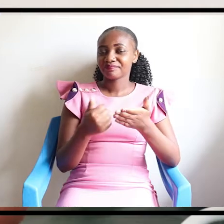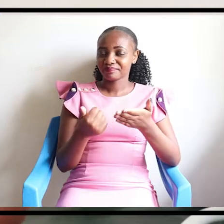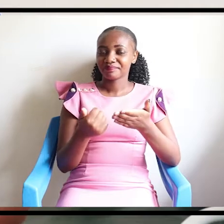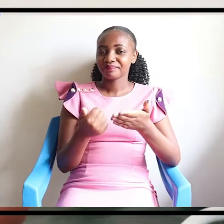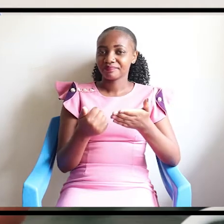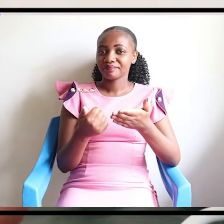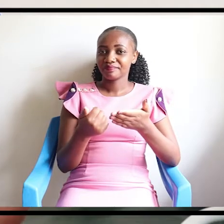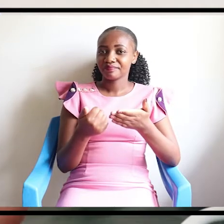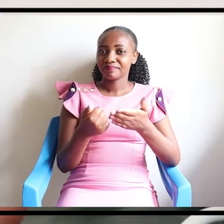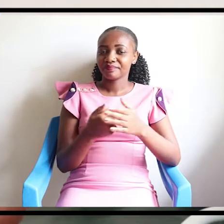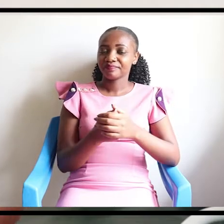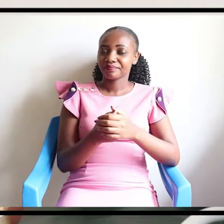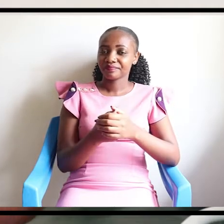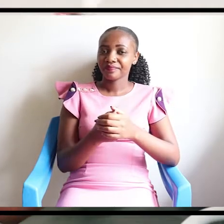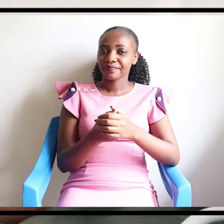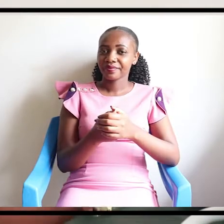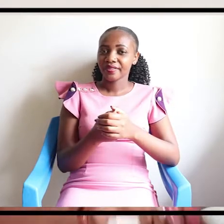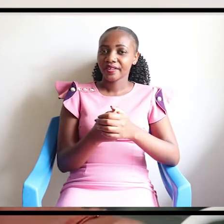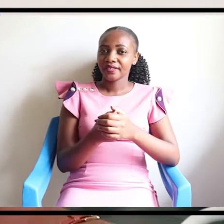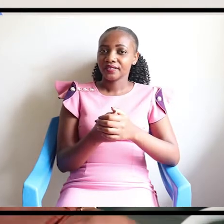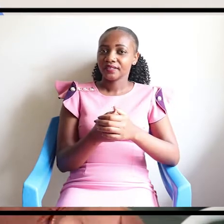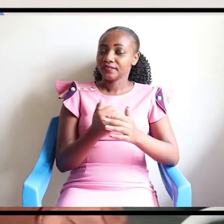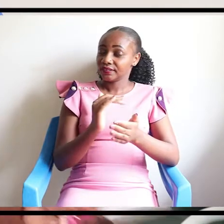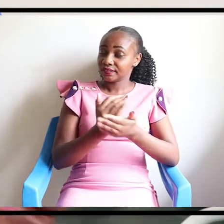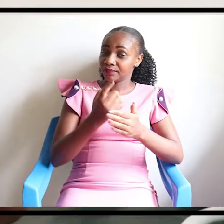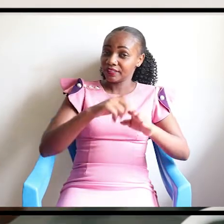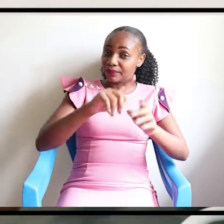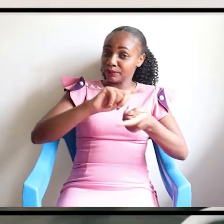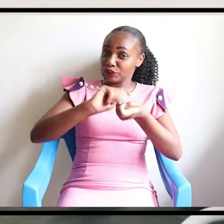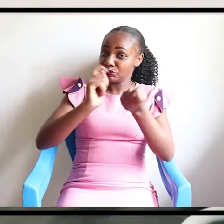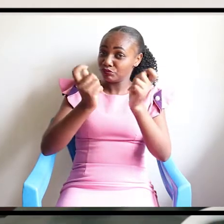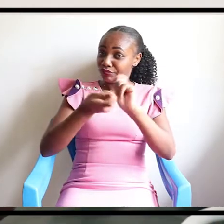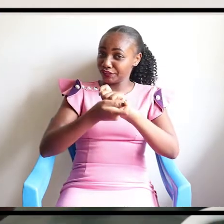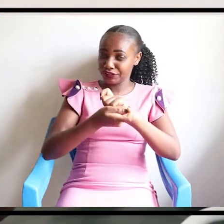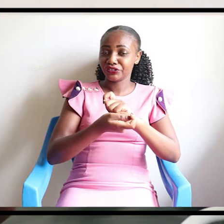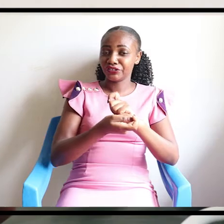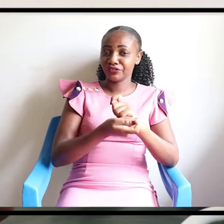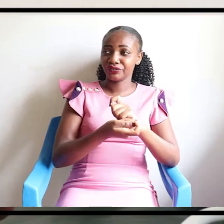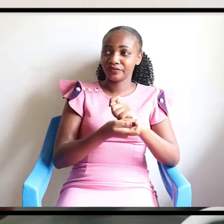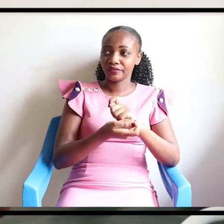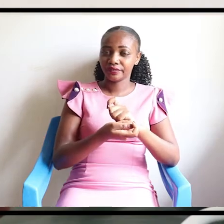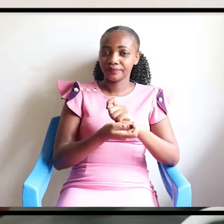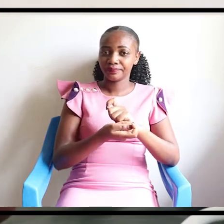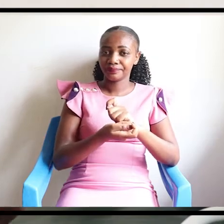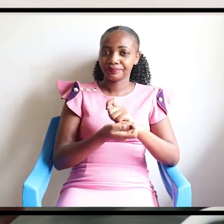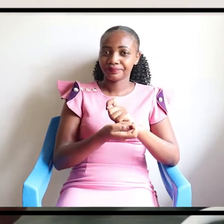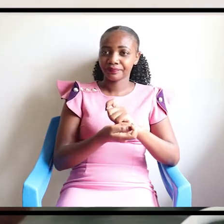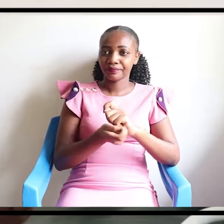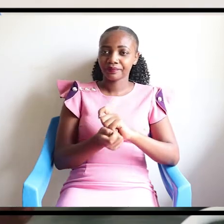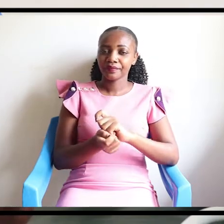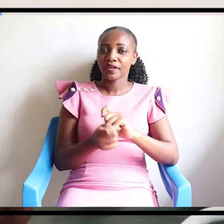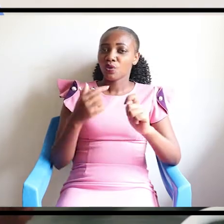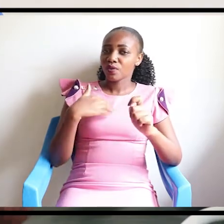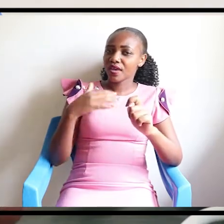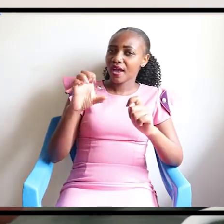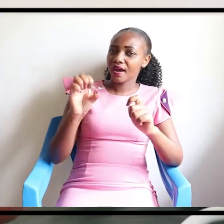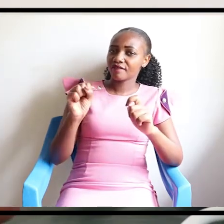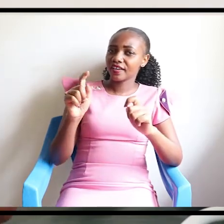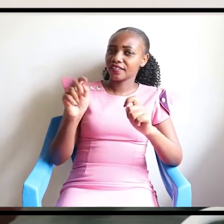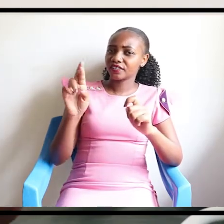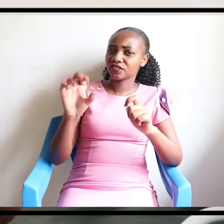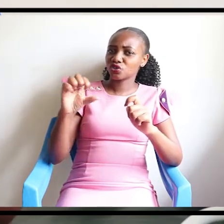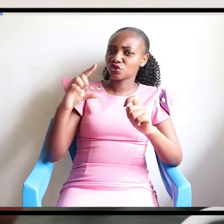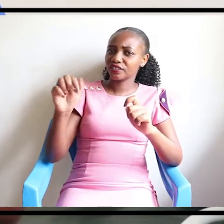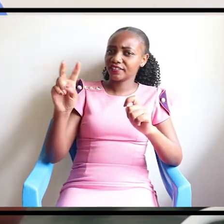immediate answer, because you'll have to switch to another method. They have similar hormones inside them. They have the estrogen and the